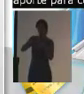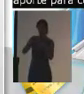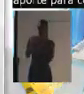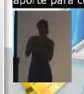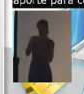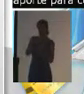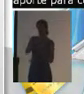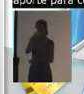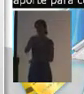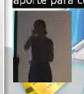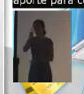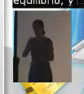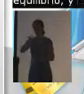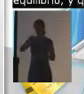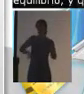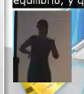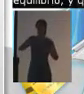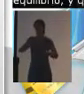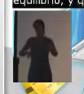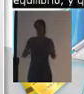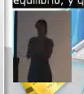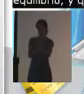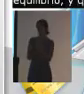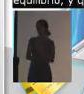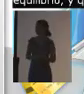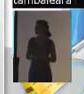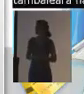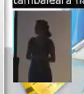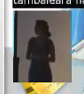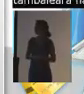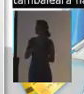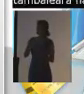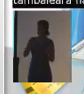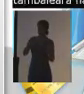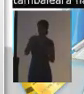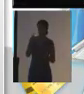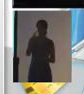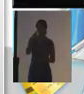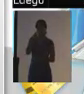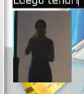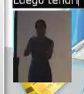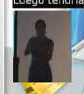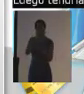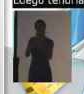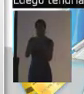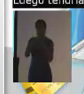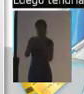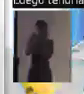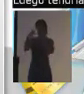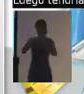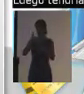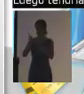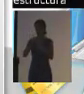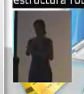order to have the best balance, so that the person didn't rock too much from one side to the next. We would also need to have a